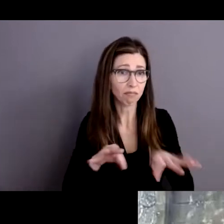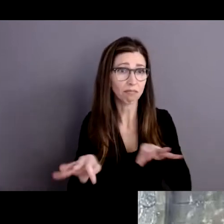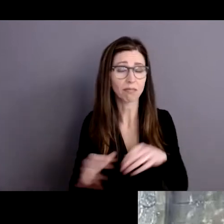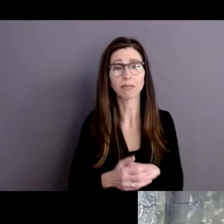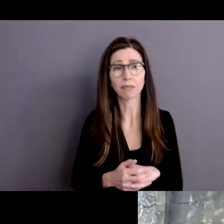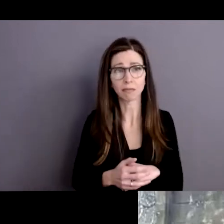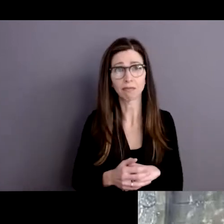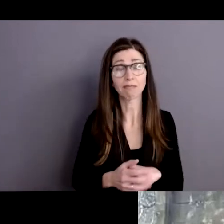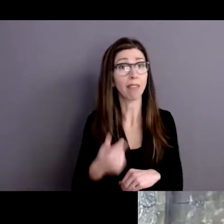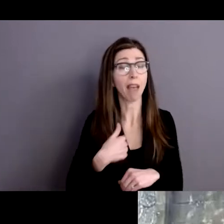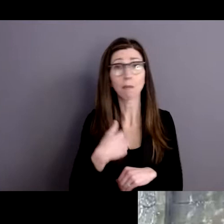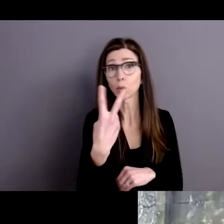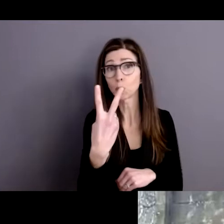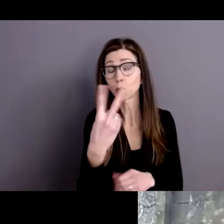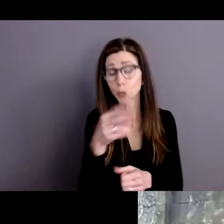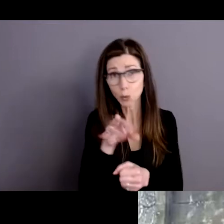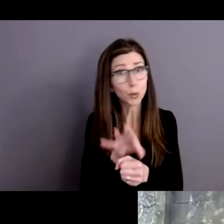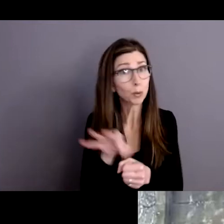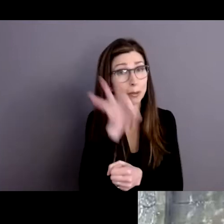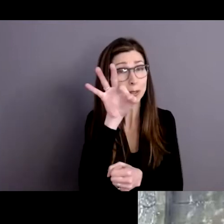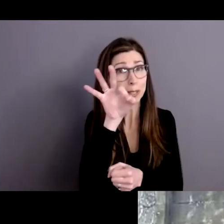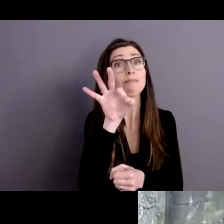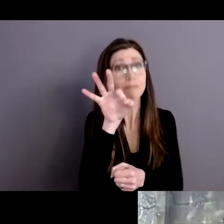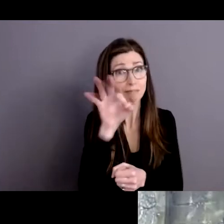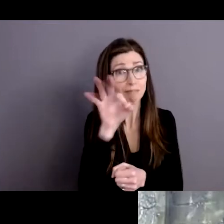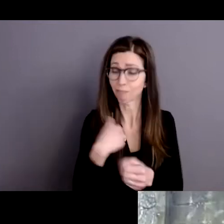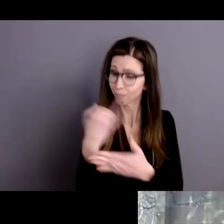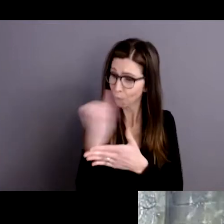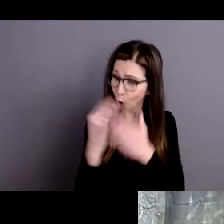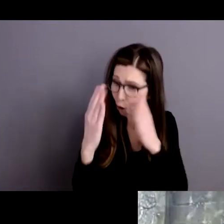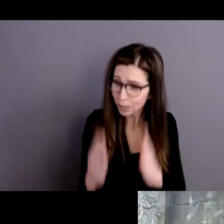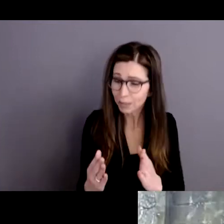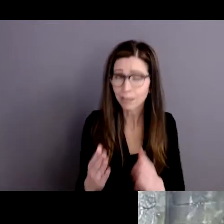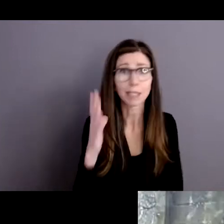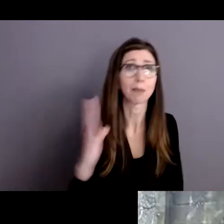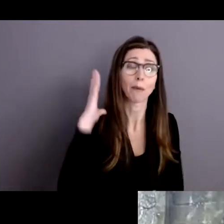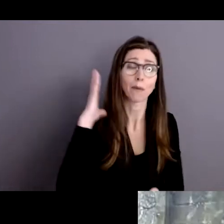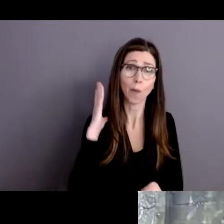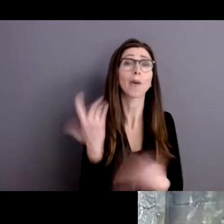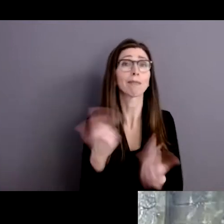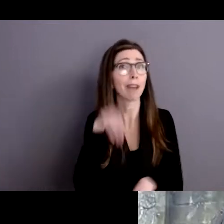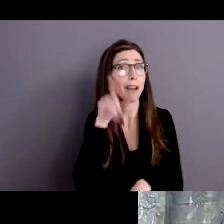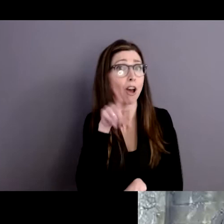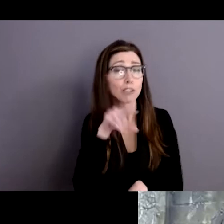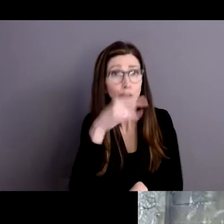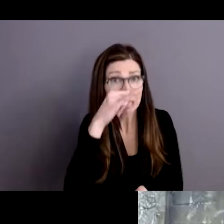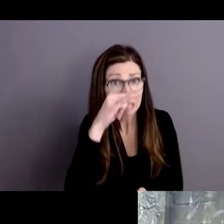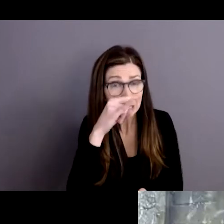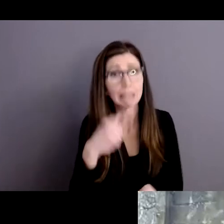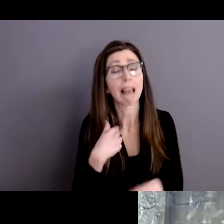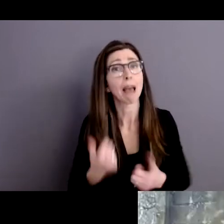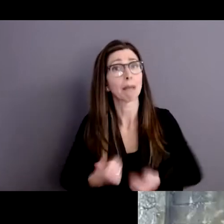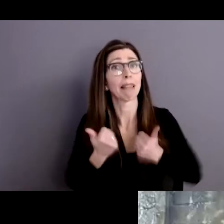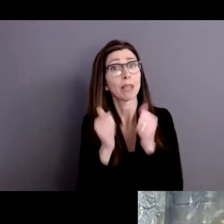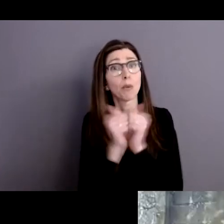a two-spirit artist, former foster kid, living with chronic illness